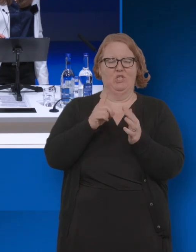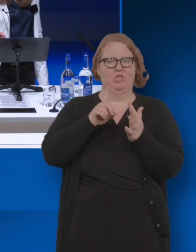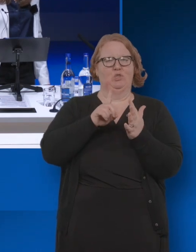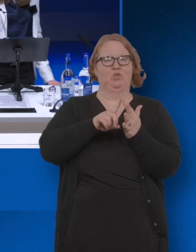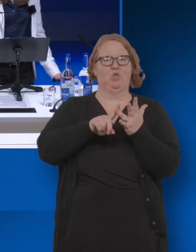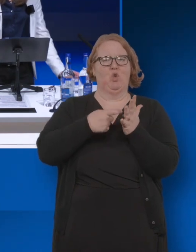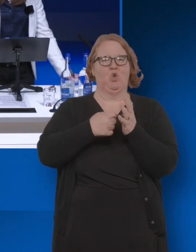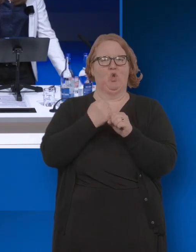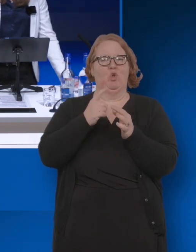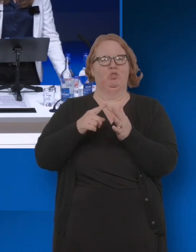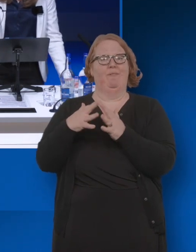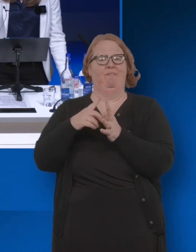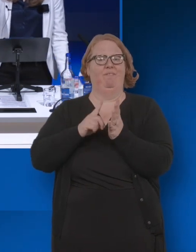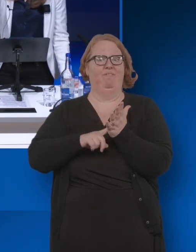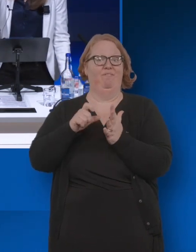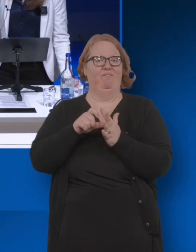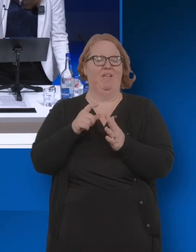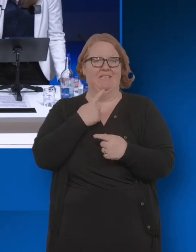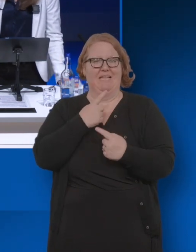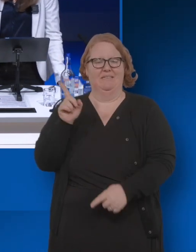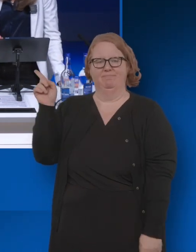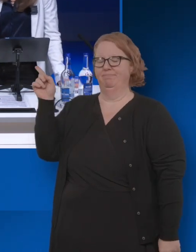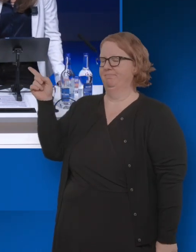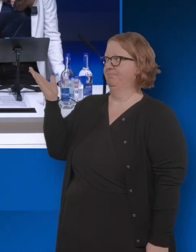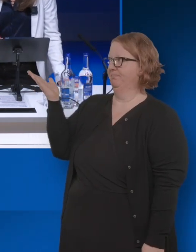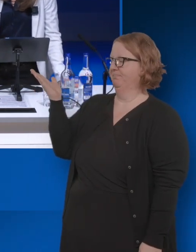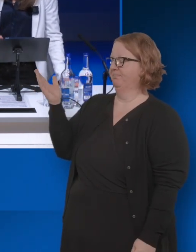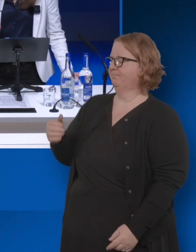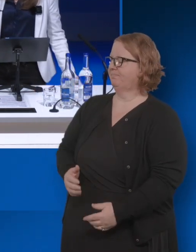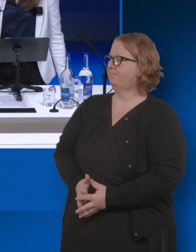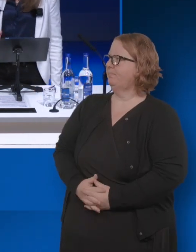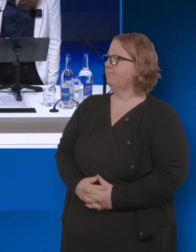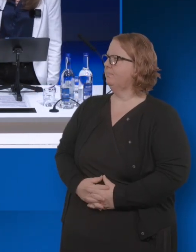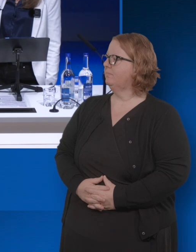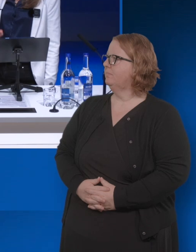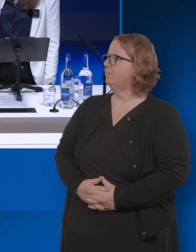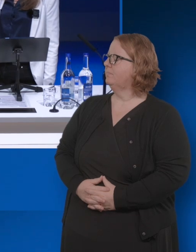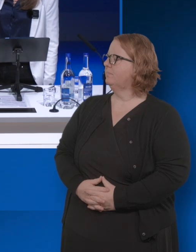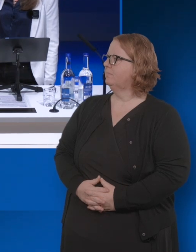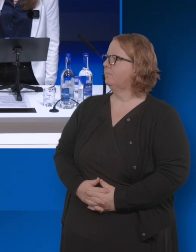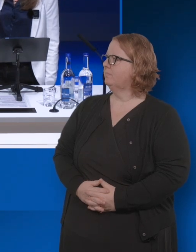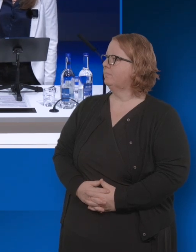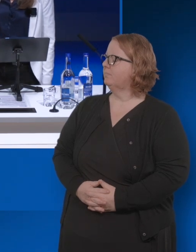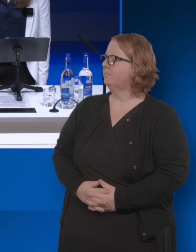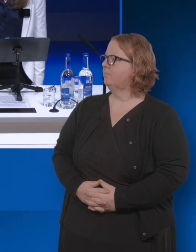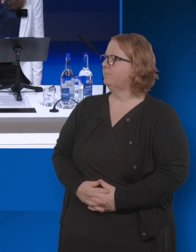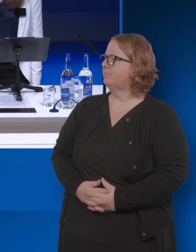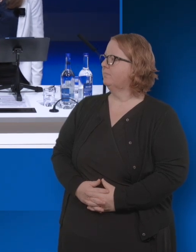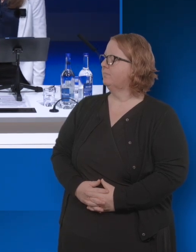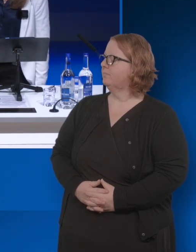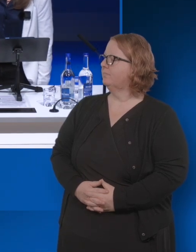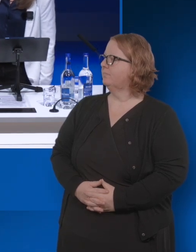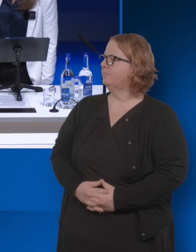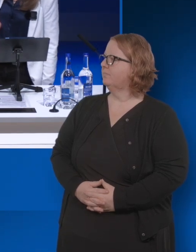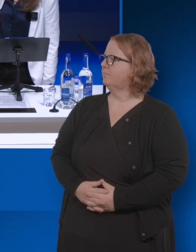Nobel laureate in physiology and medicine, said this: mind, rather than emerging as a late outgrowth in the evolution of life, has